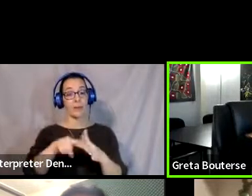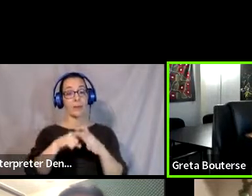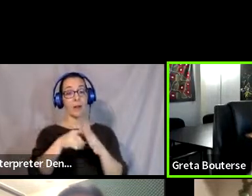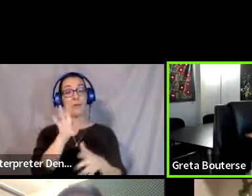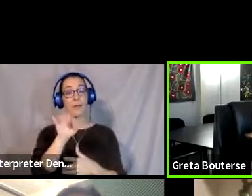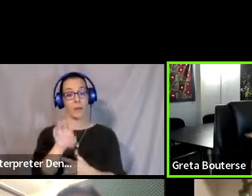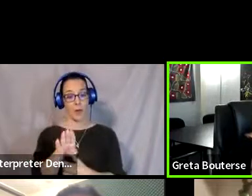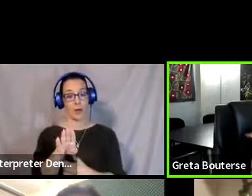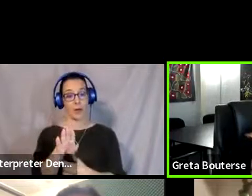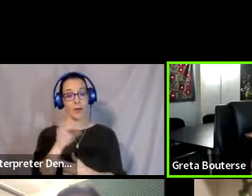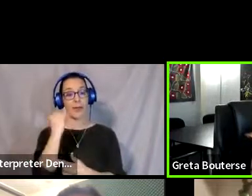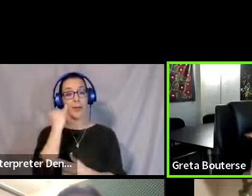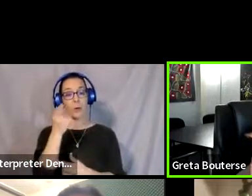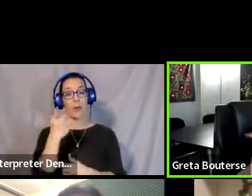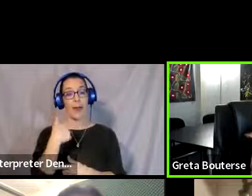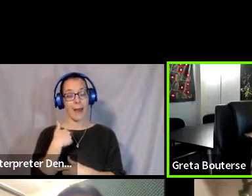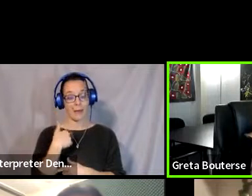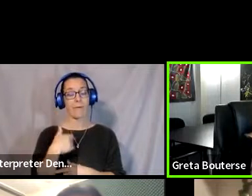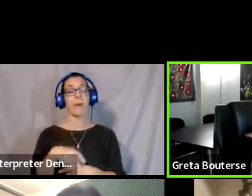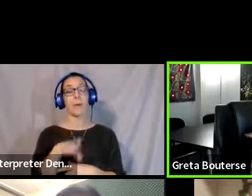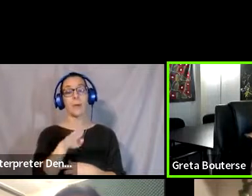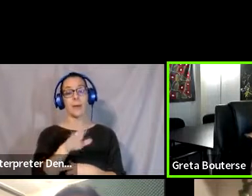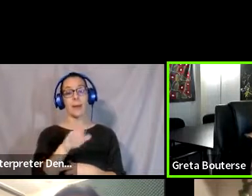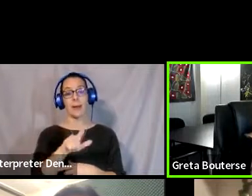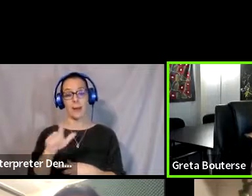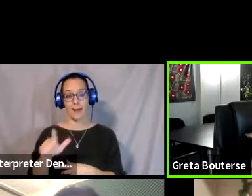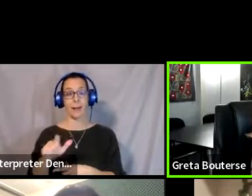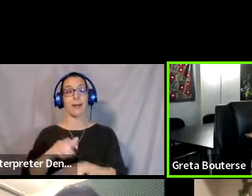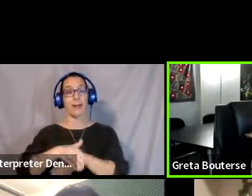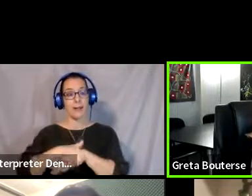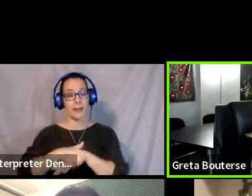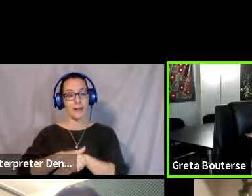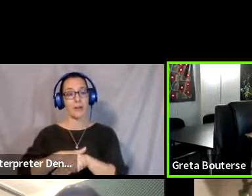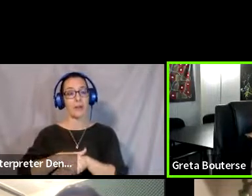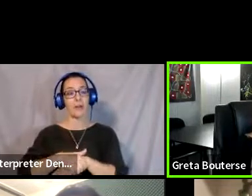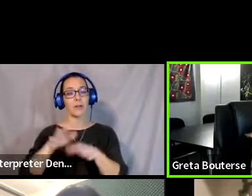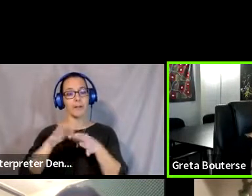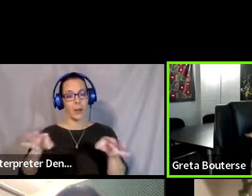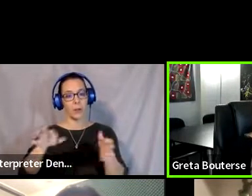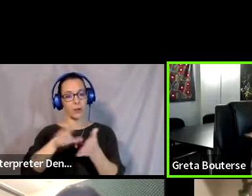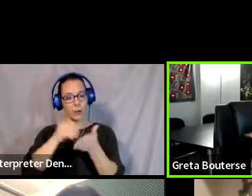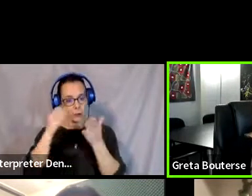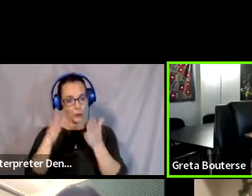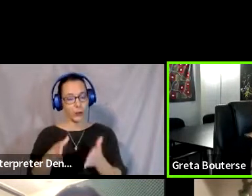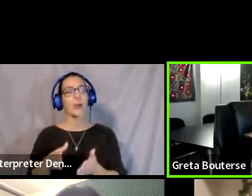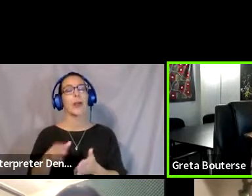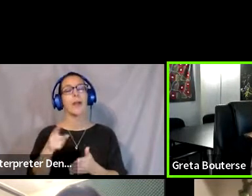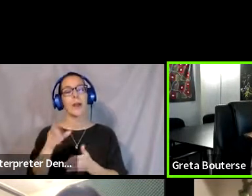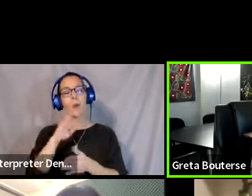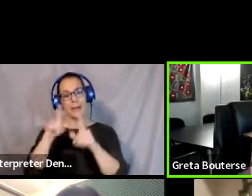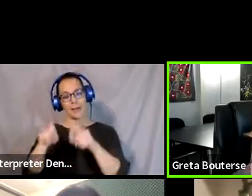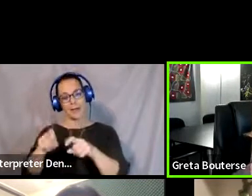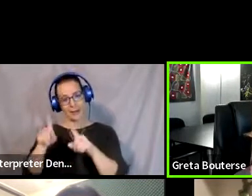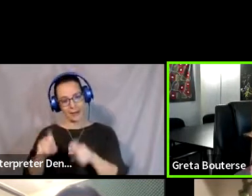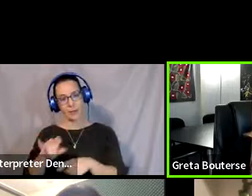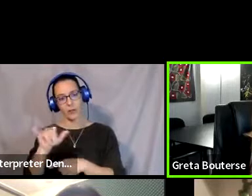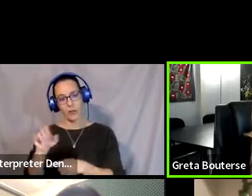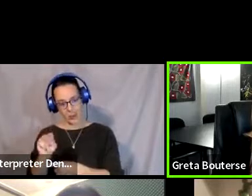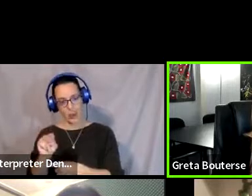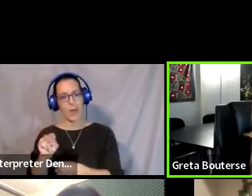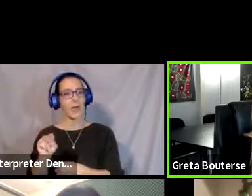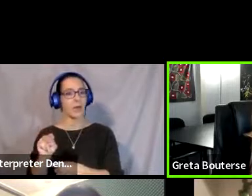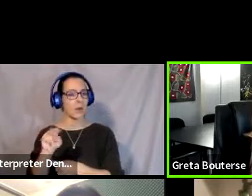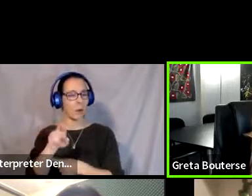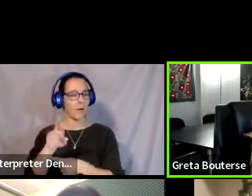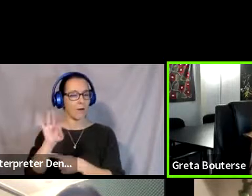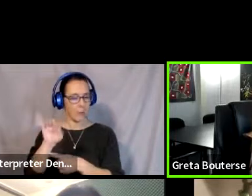is an ELL, English language learner, they will be assessed as early as January in the LPAC. And then we